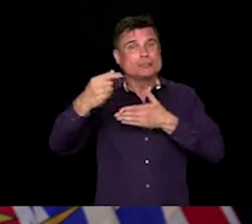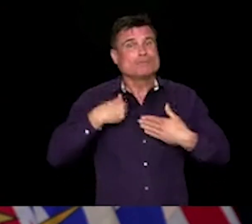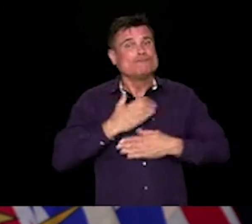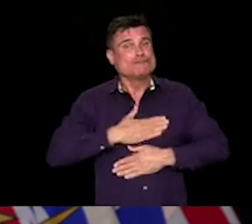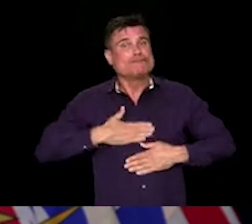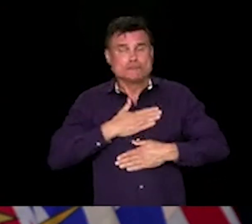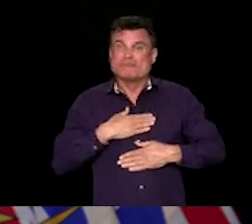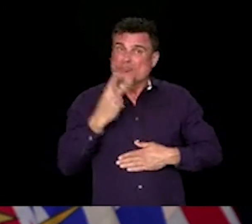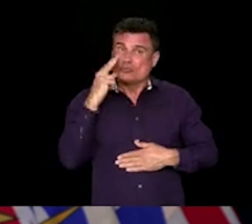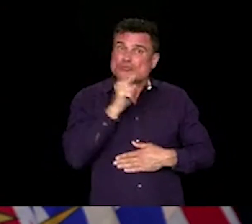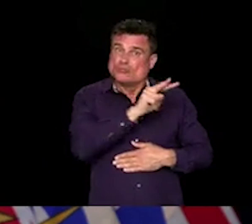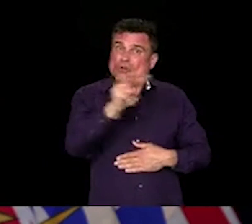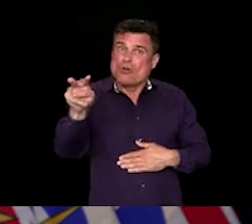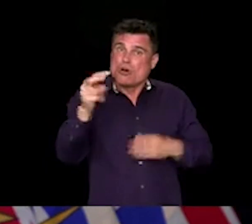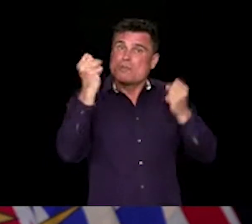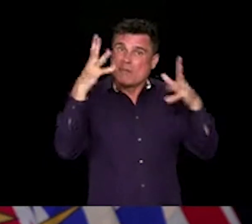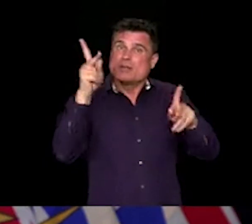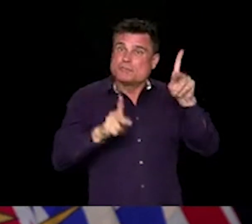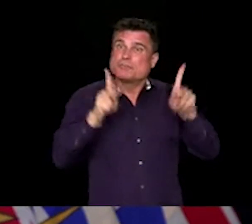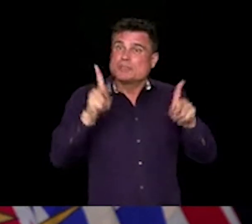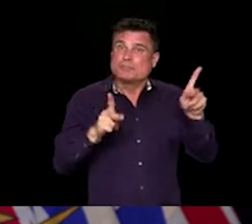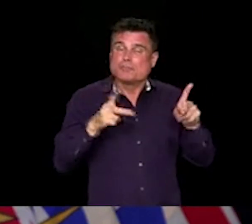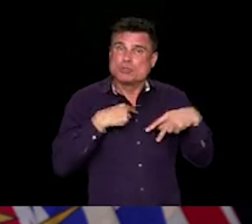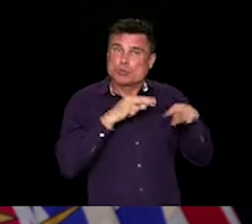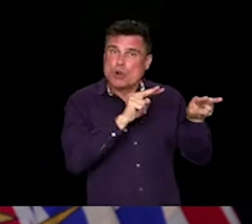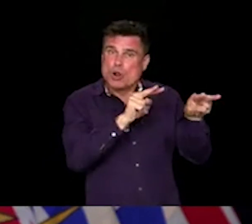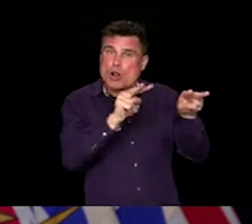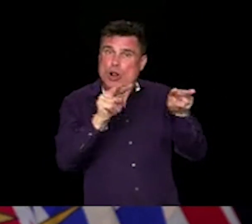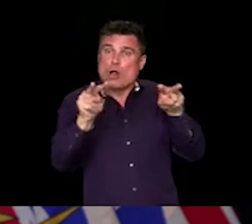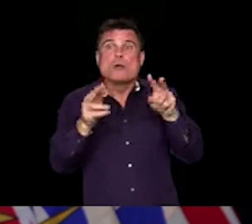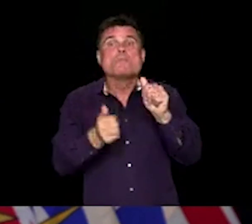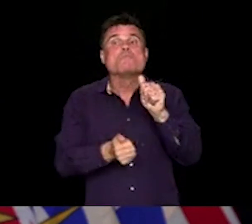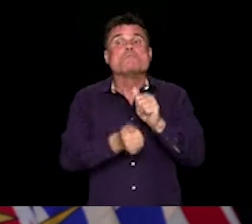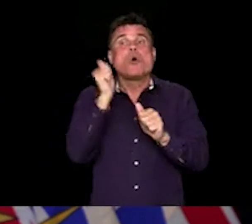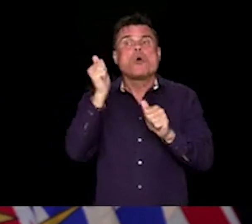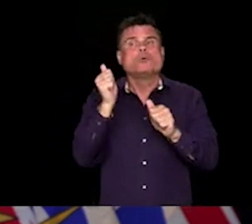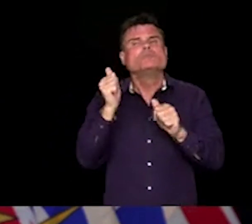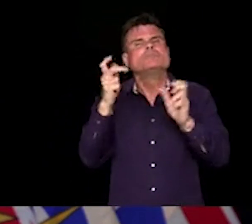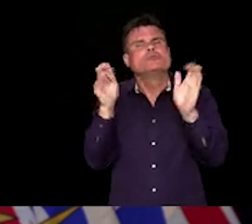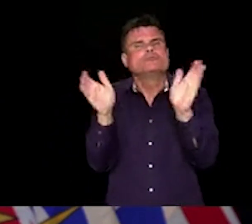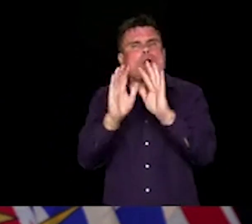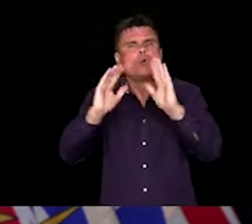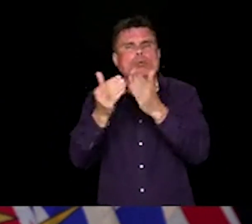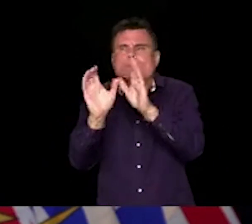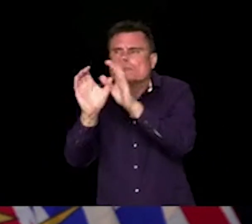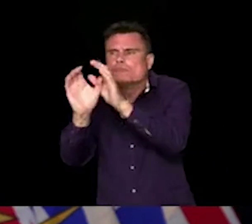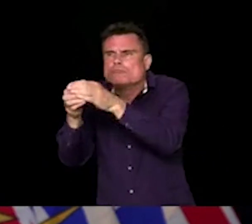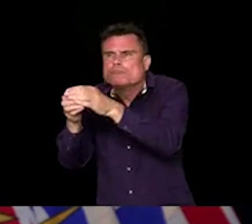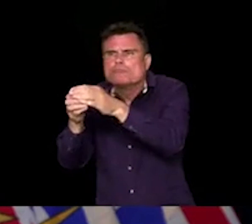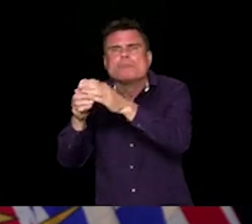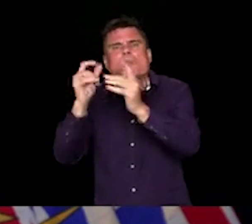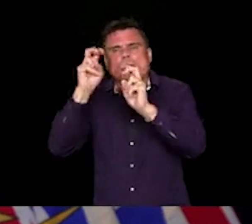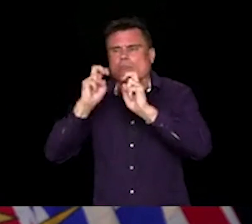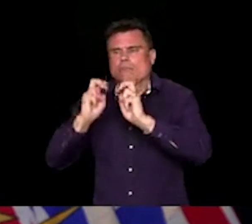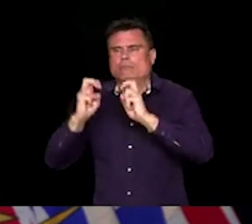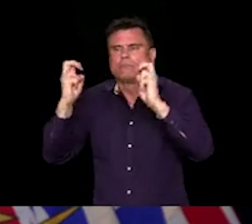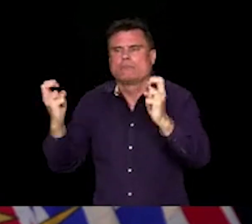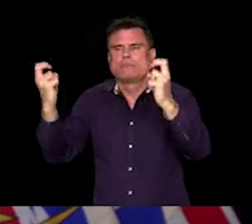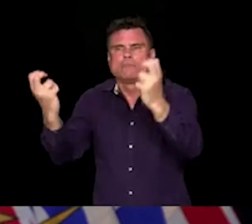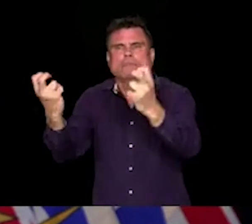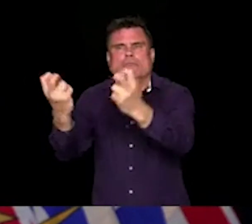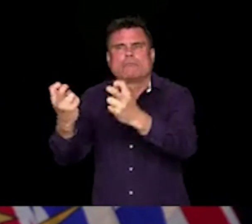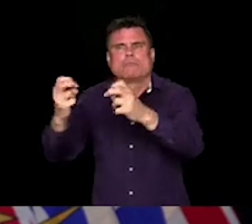see lots of people. But you know what? The vast majority of them were in small groups. They were sitting apart from each other. They